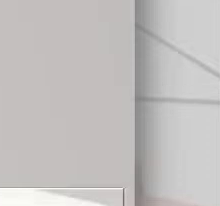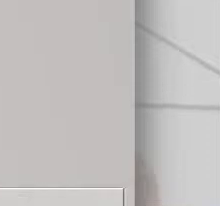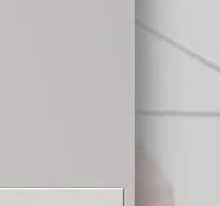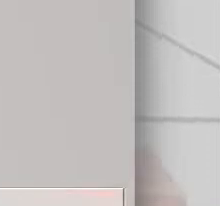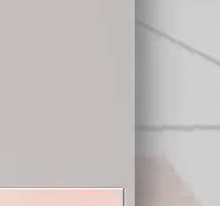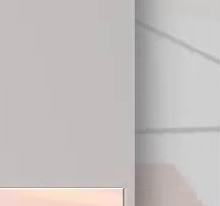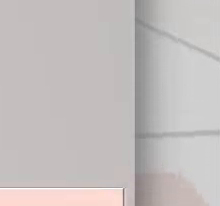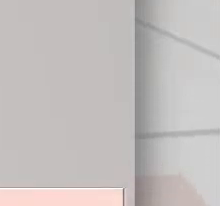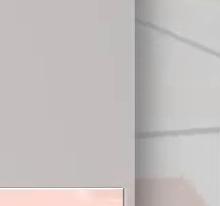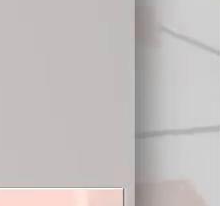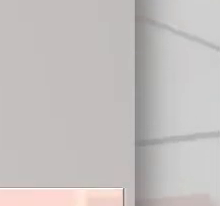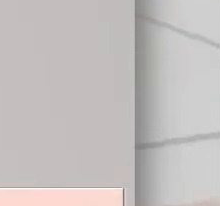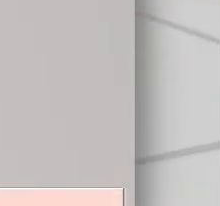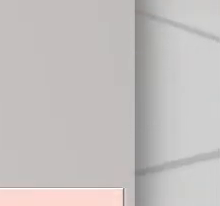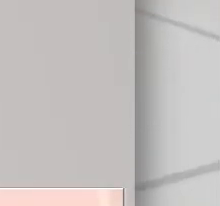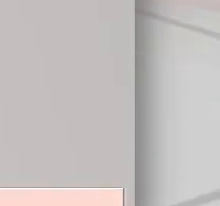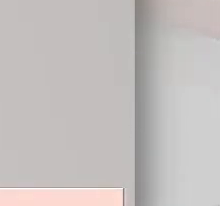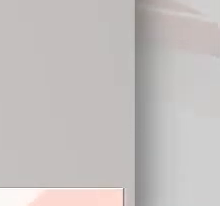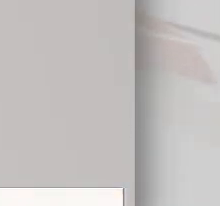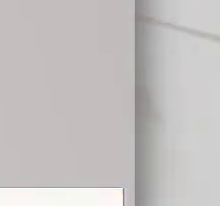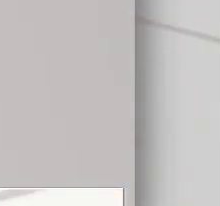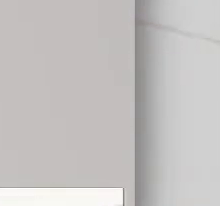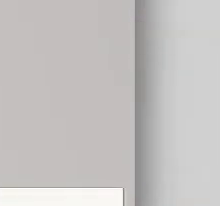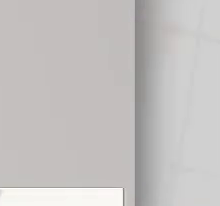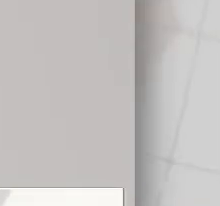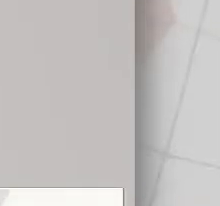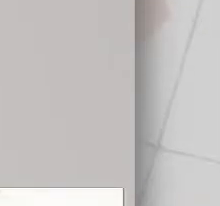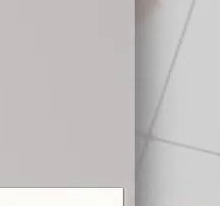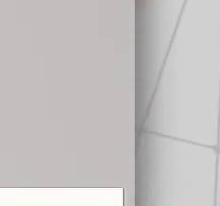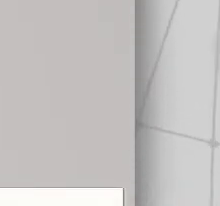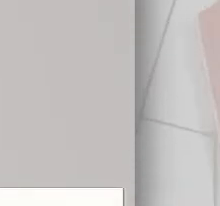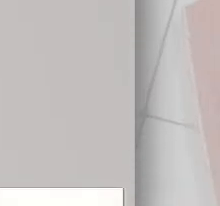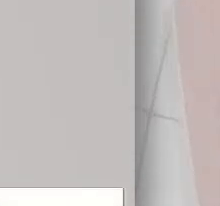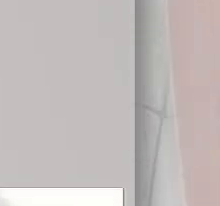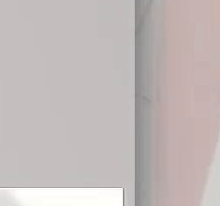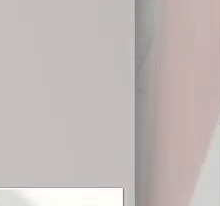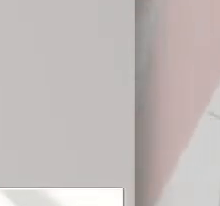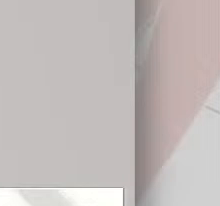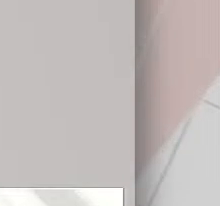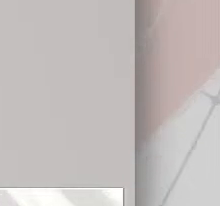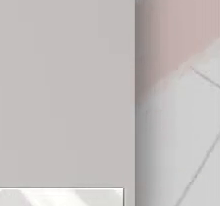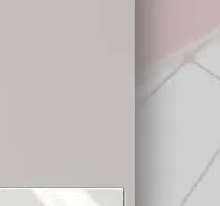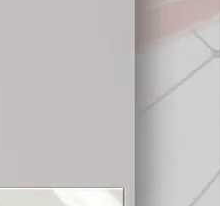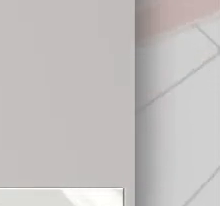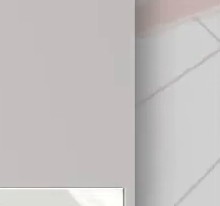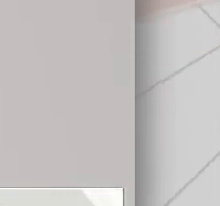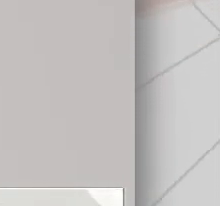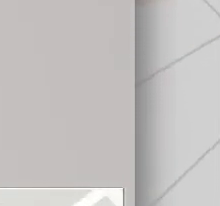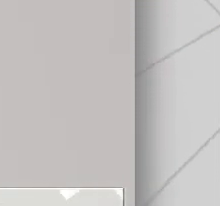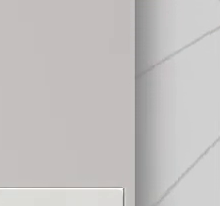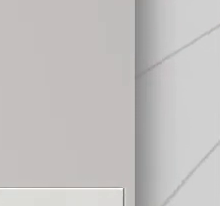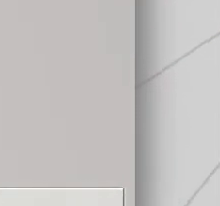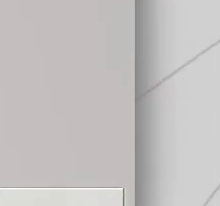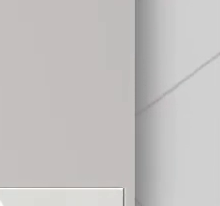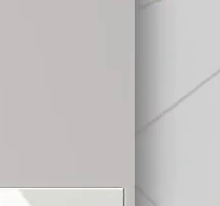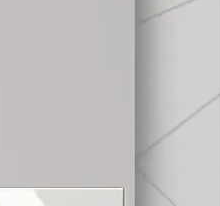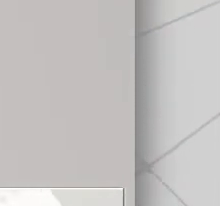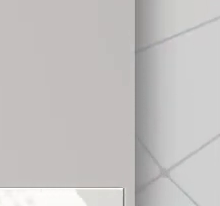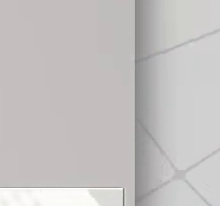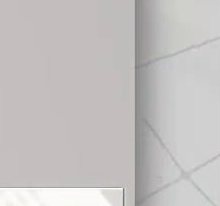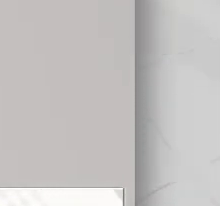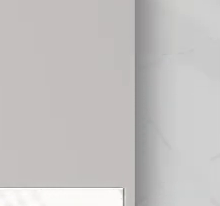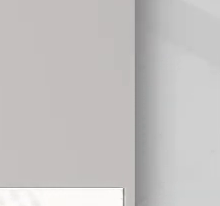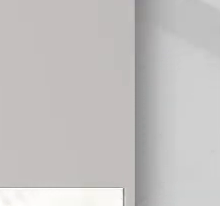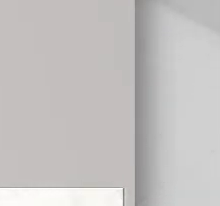the right to appear and be represented before the select committee during this investigation. Whether found